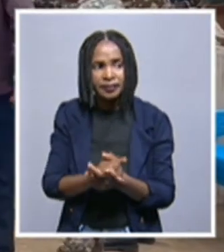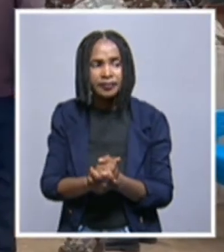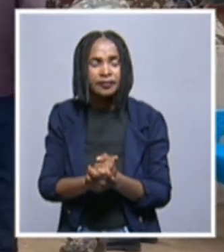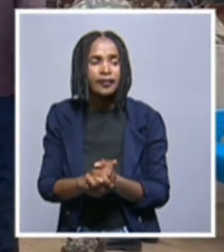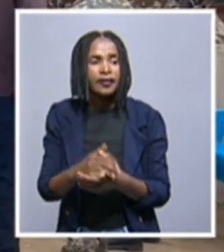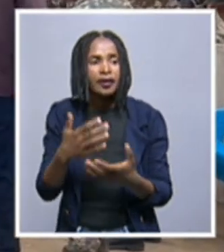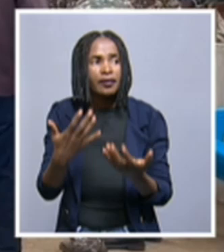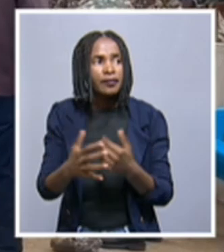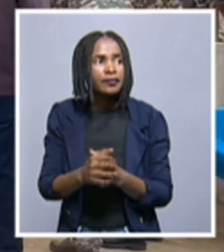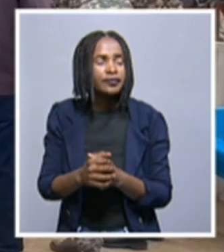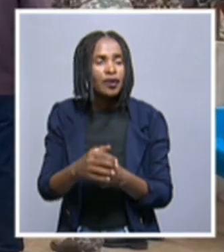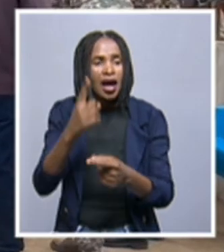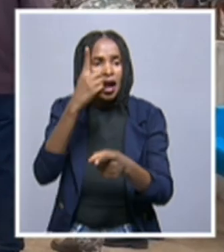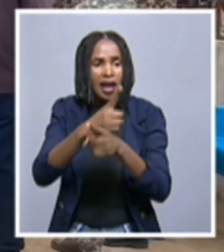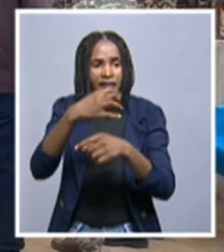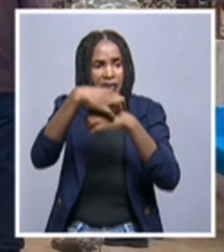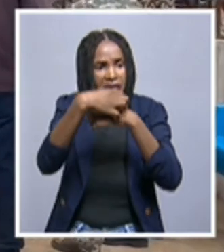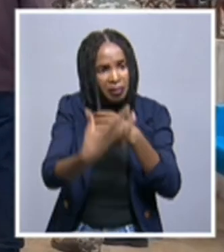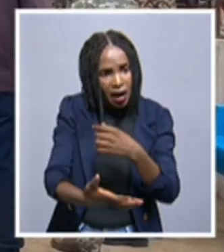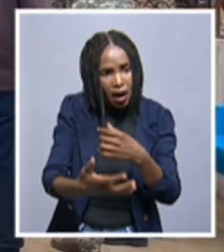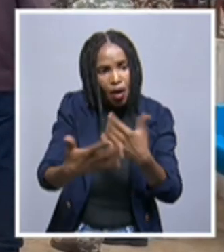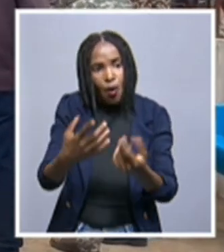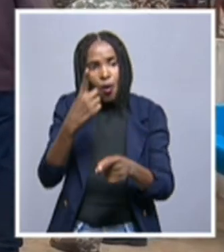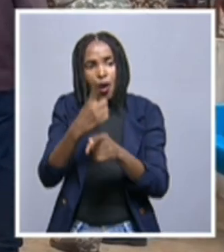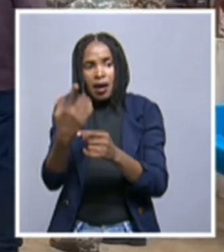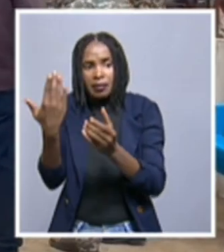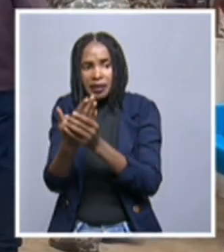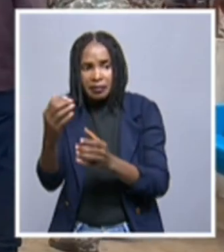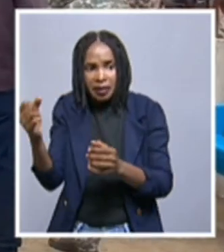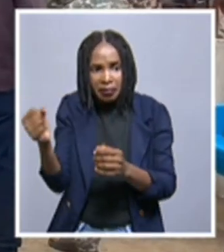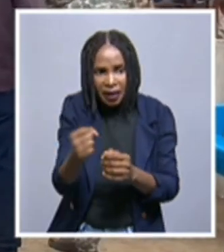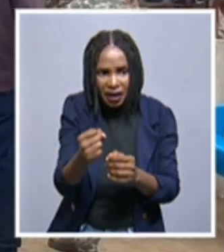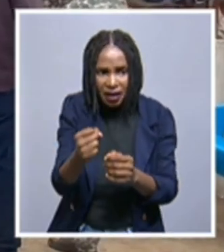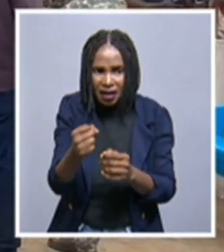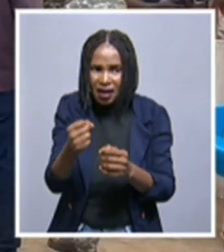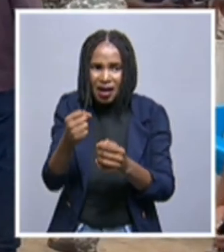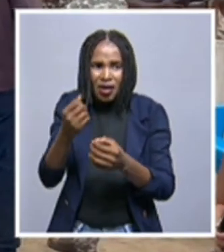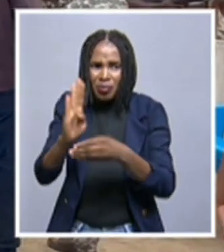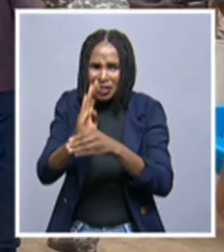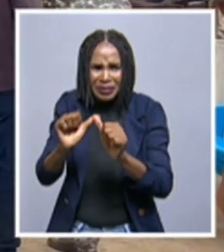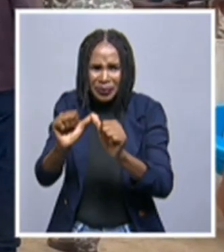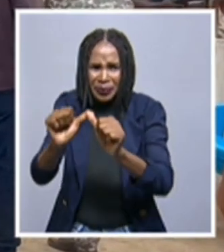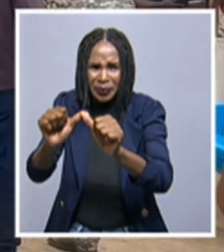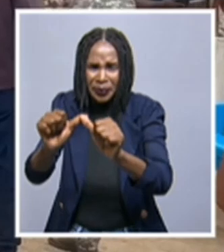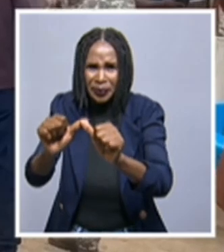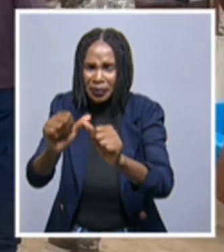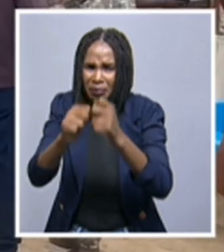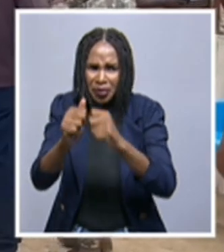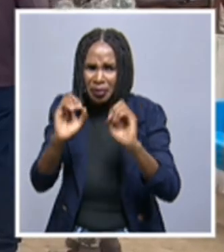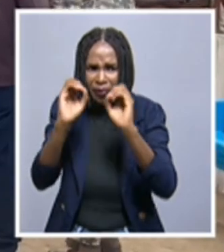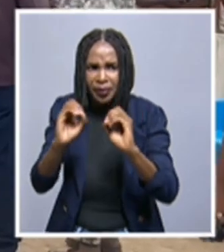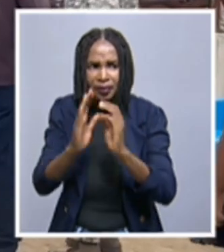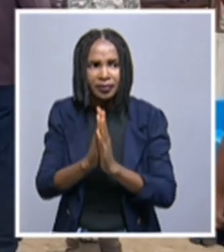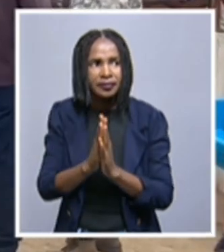retained or a new government is voted into power. There's still no effect to the stock market on that? Well, the effect